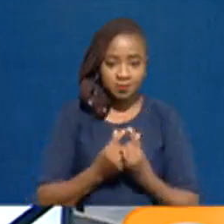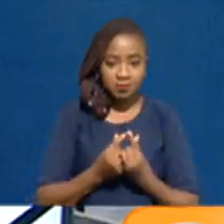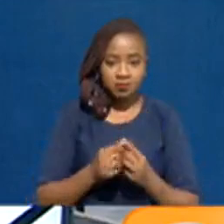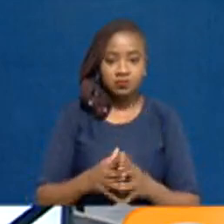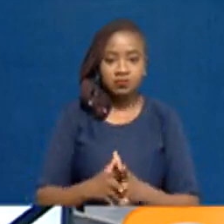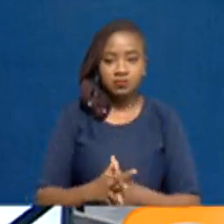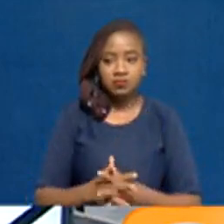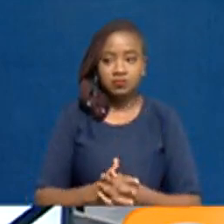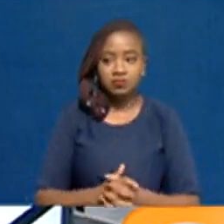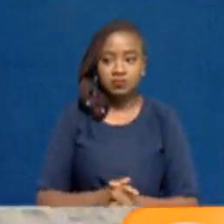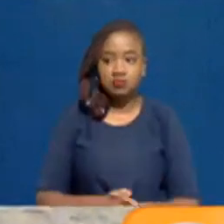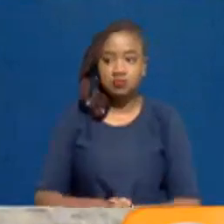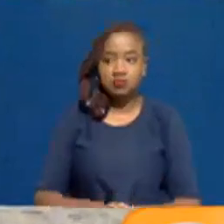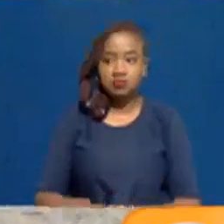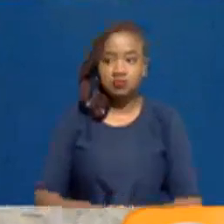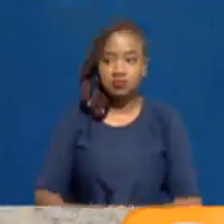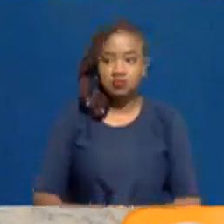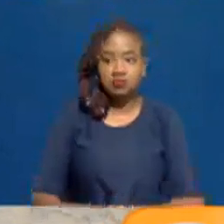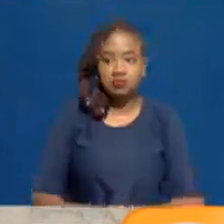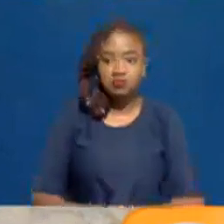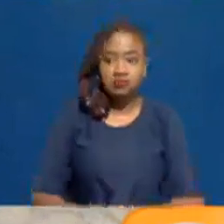savings.